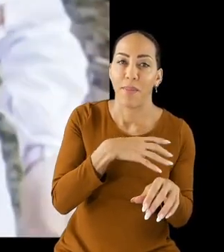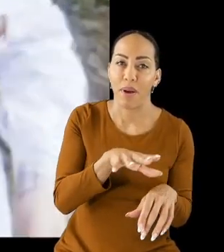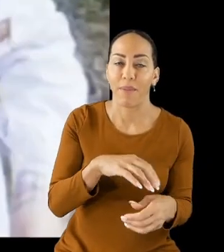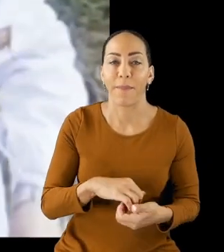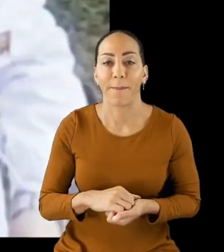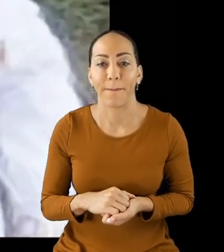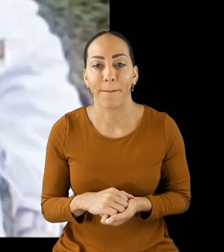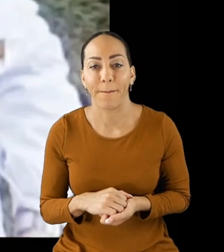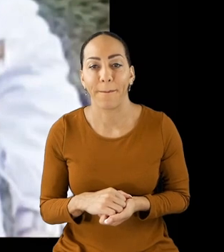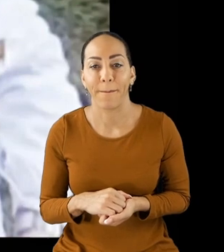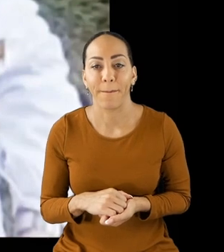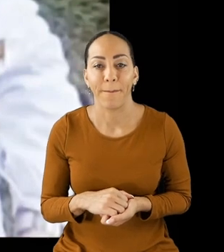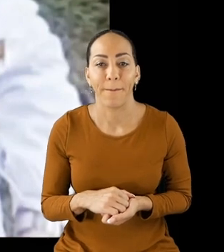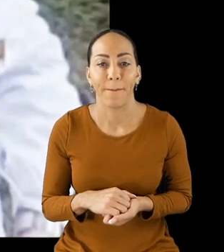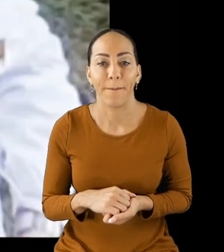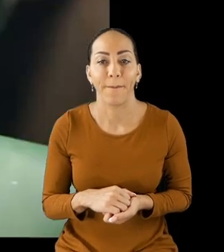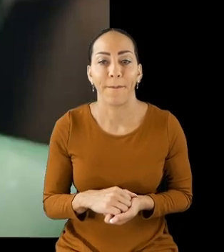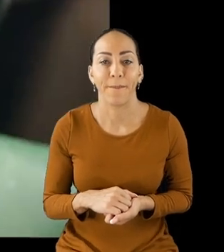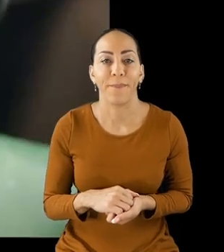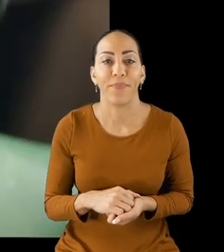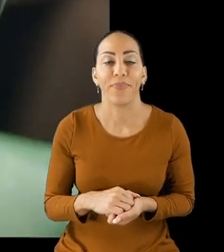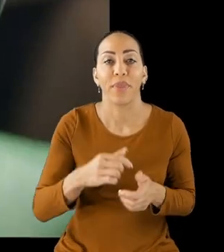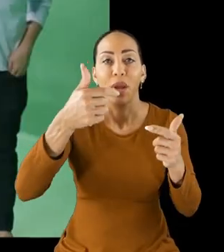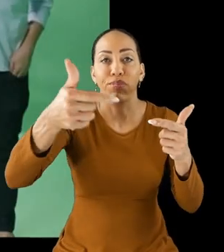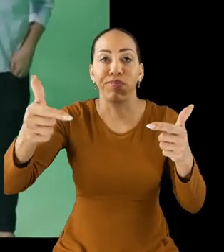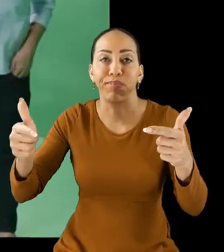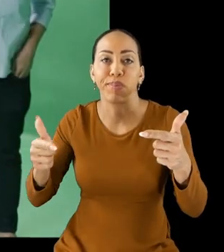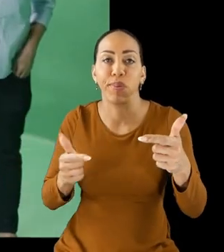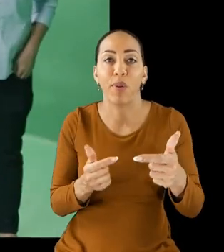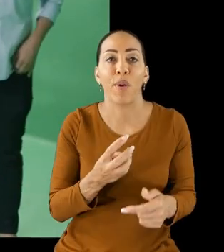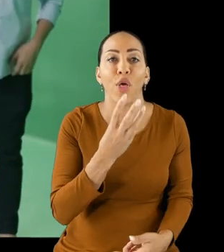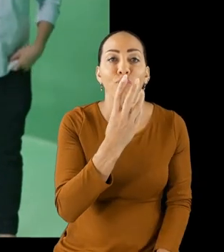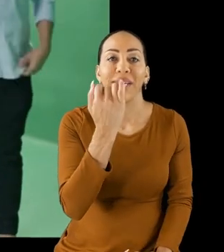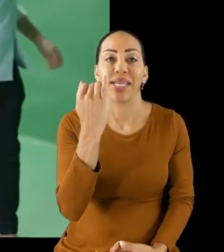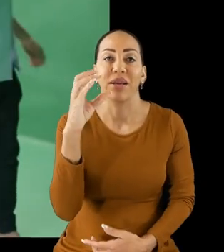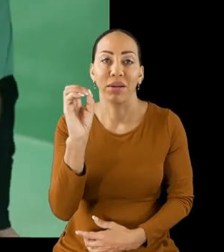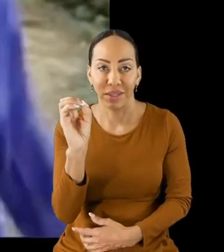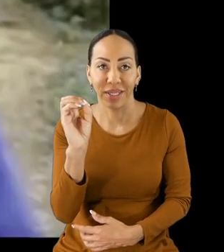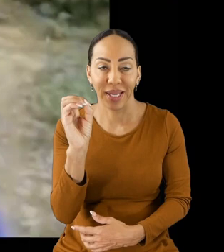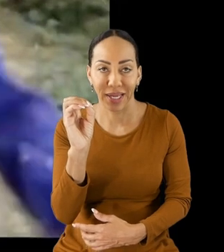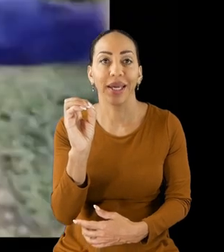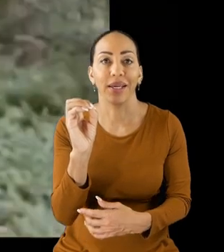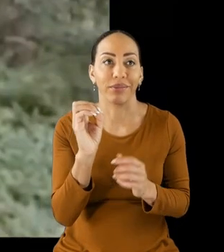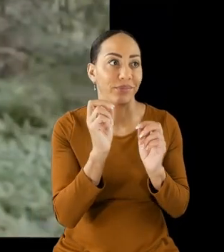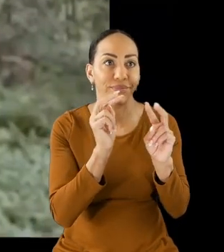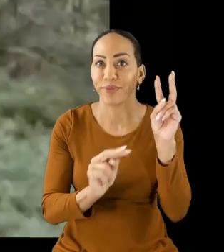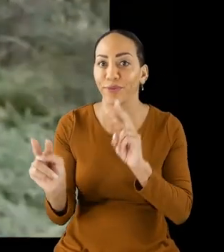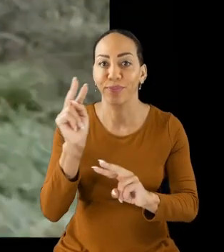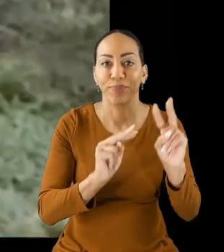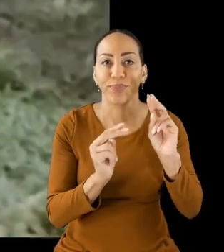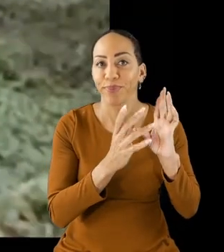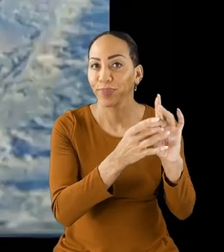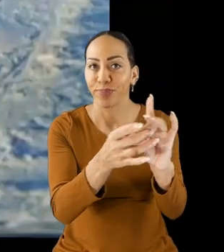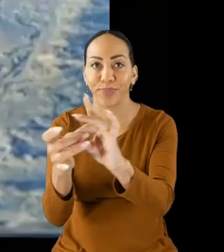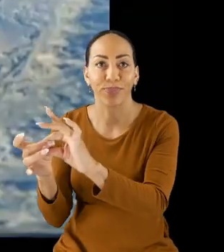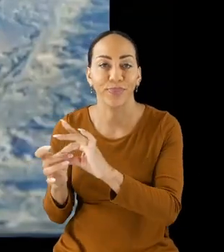vivid. There are 360 degree cameras in both spaces. Their images are conjoined and composited